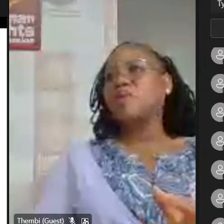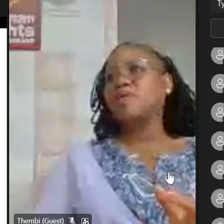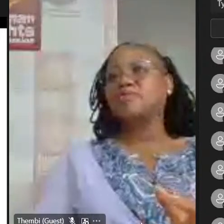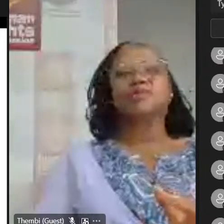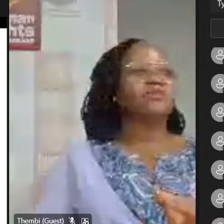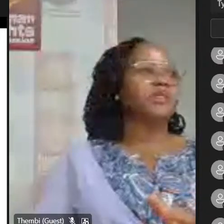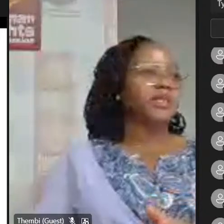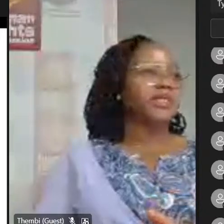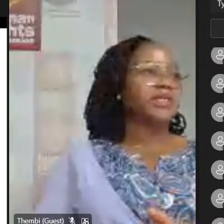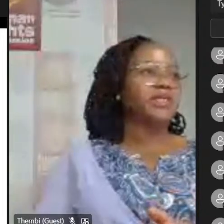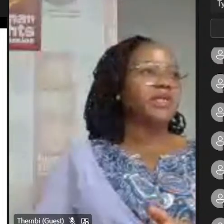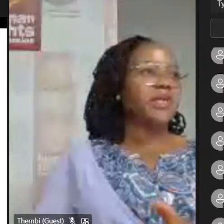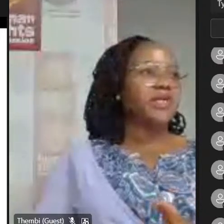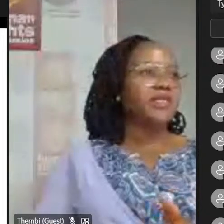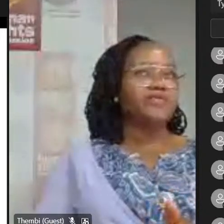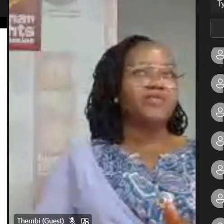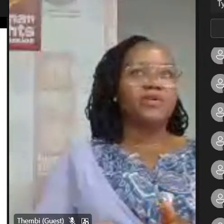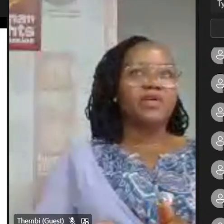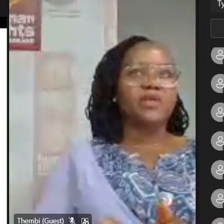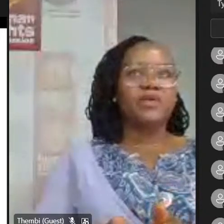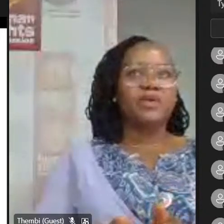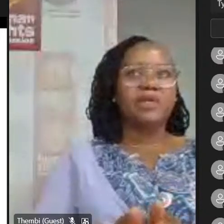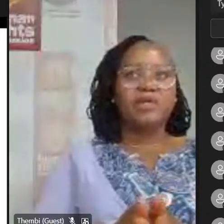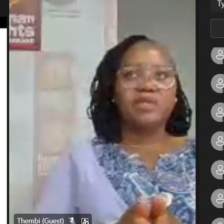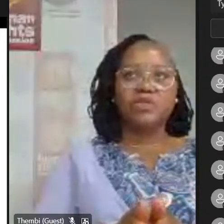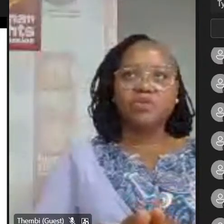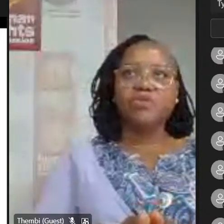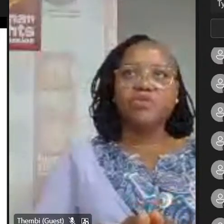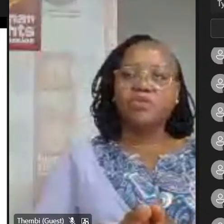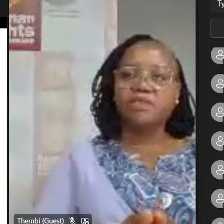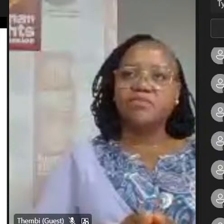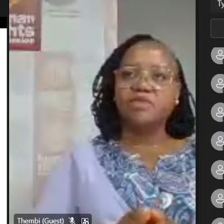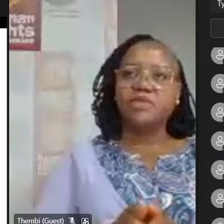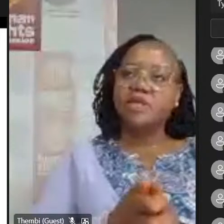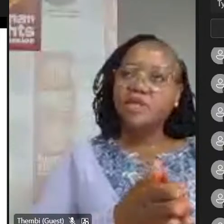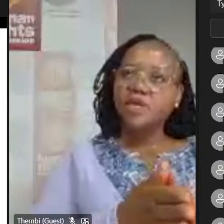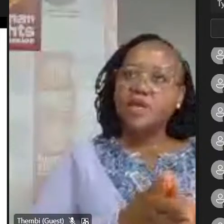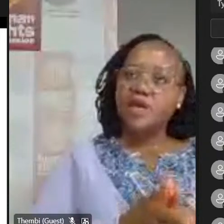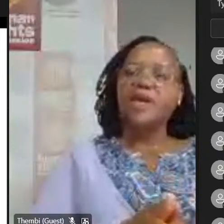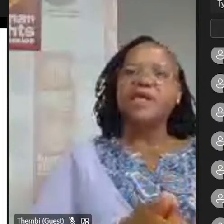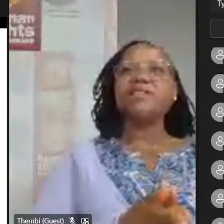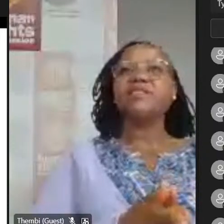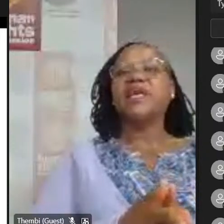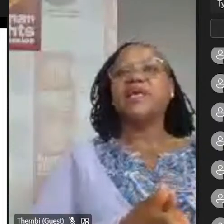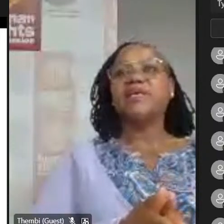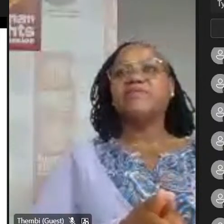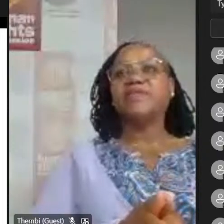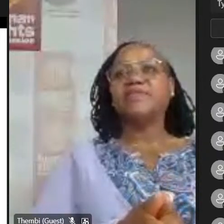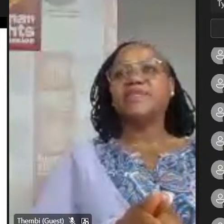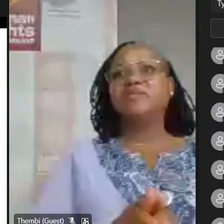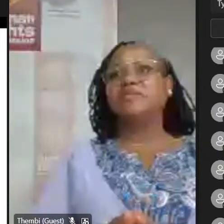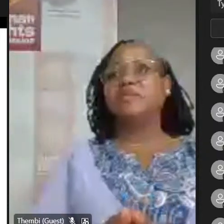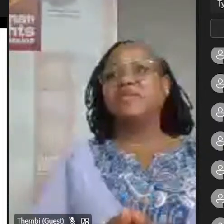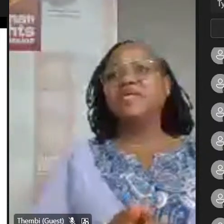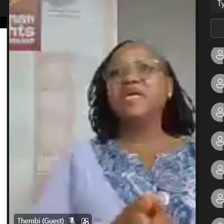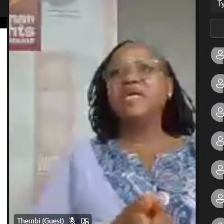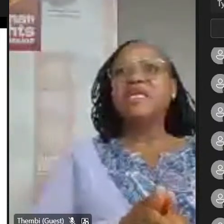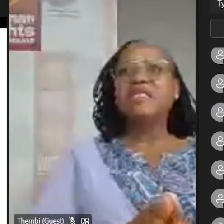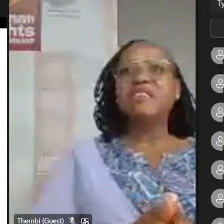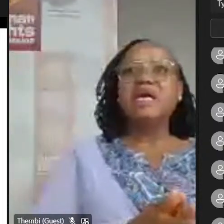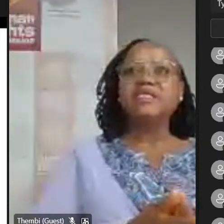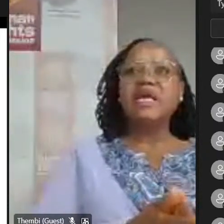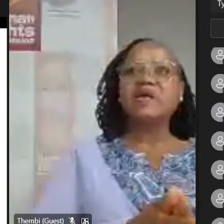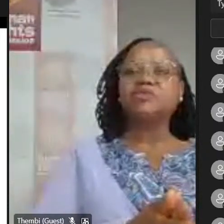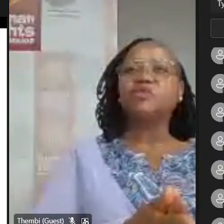us know what it means to be clean. Therefore, the school should simply encourage the caregivers that make sure that